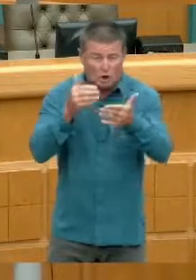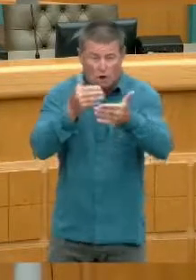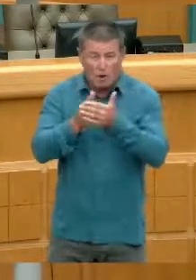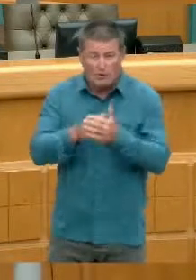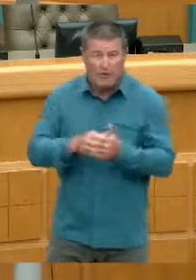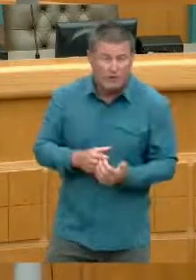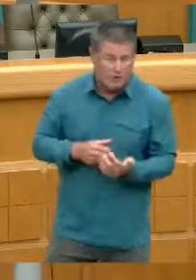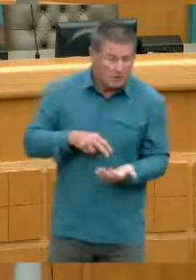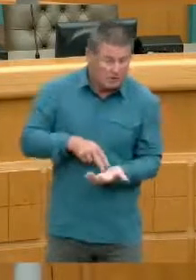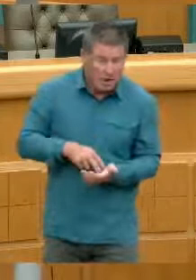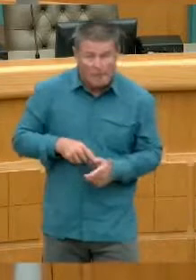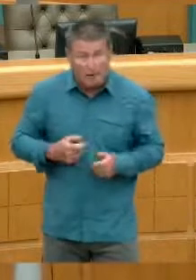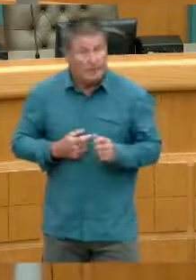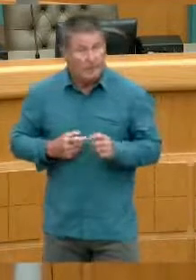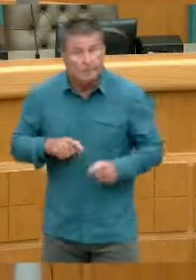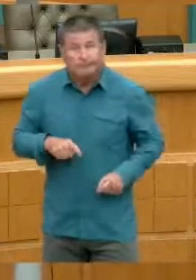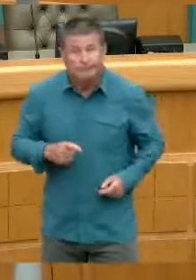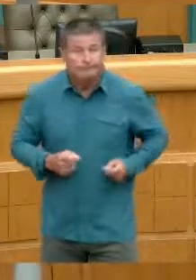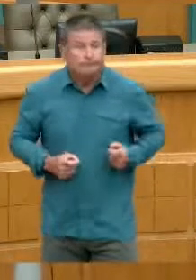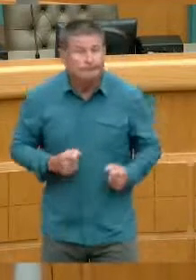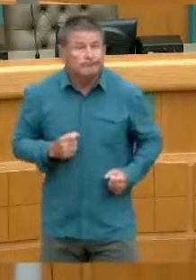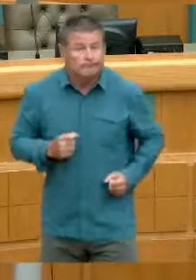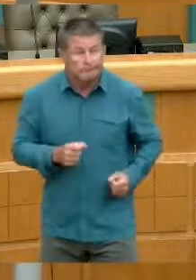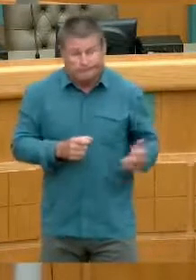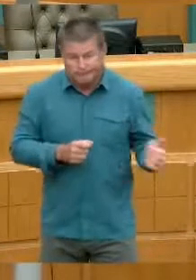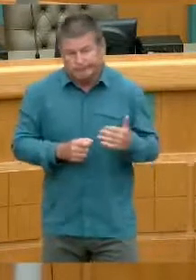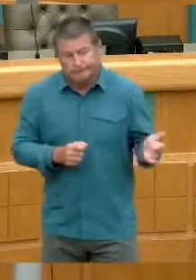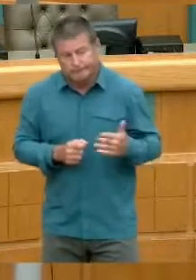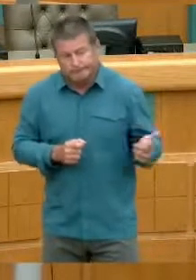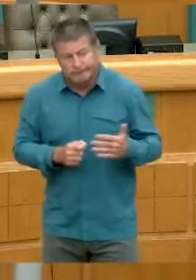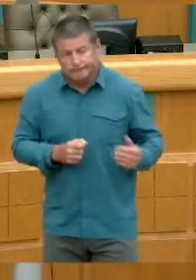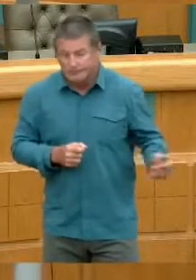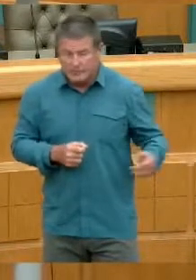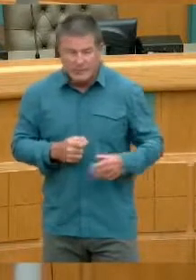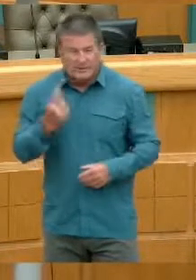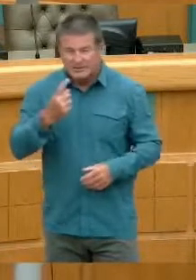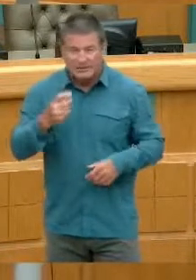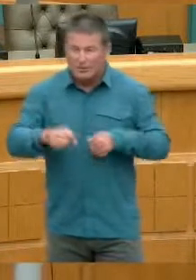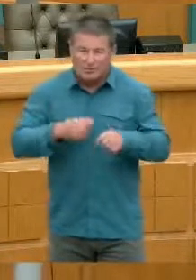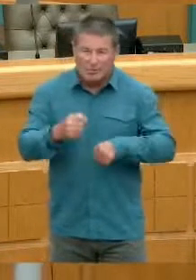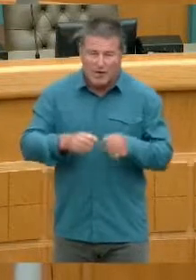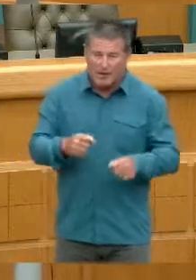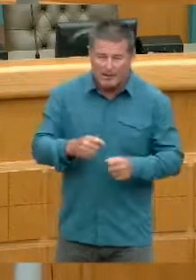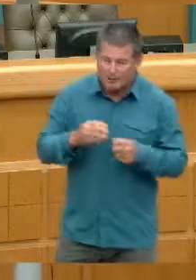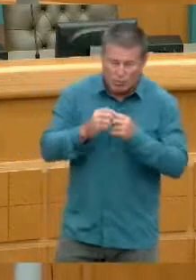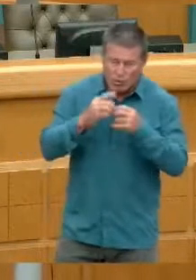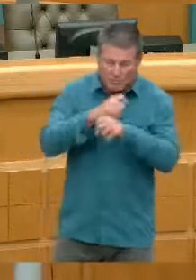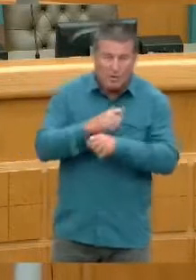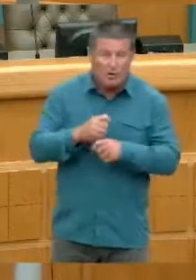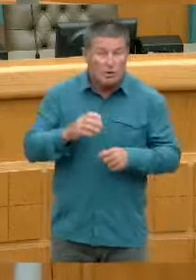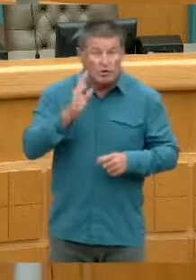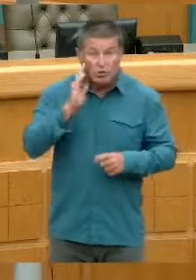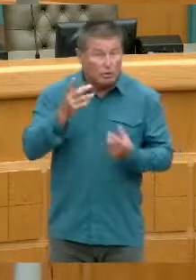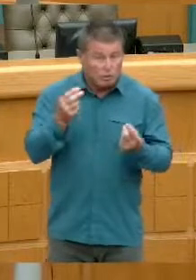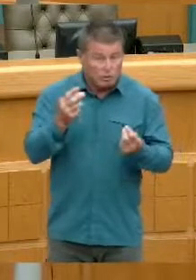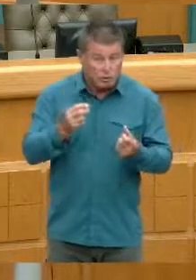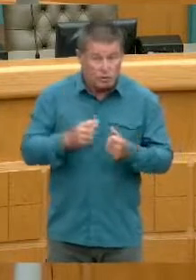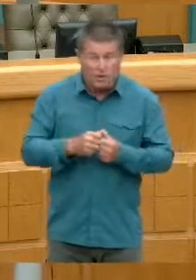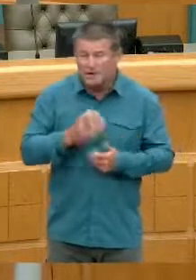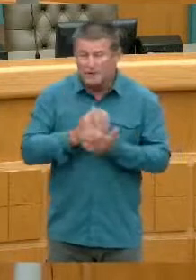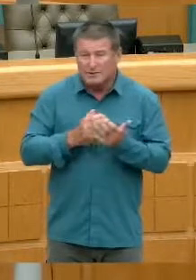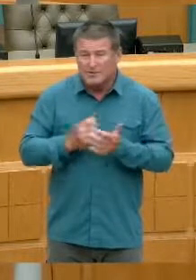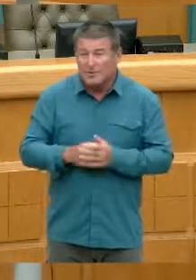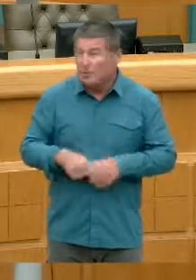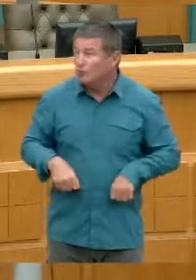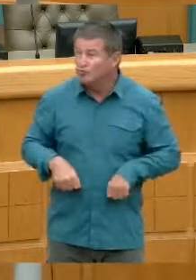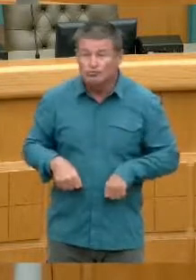delay. I saw persons delaying to let kind of people get a start. If somebody was on a bike, that it was even more complicated, and persons on strollers